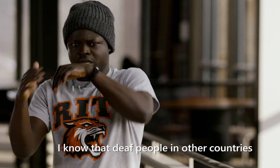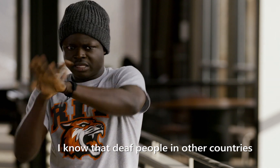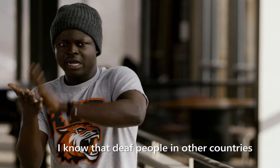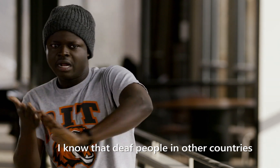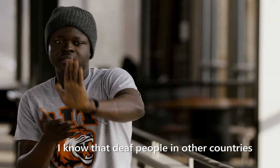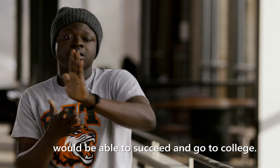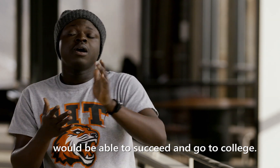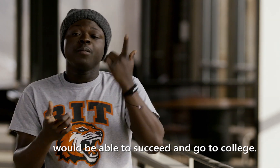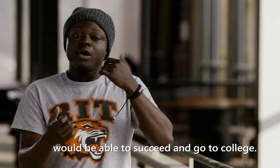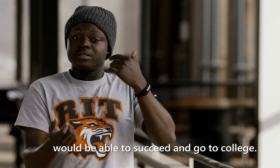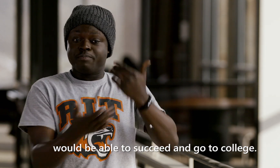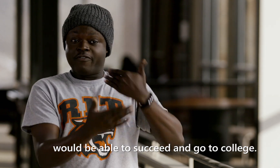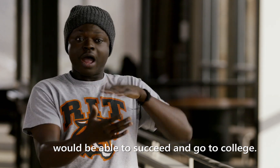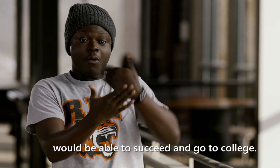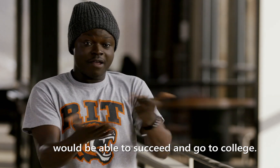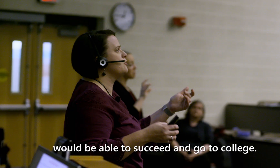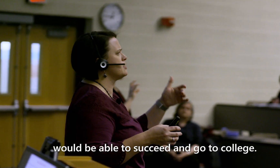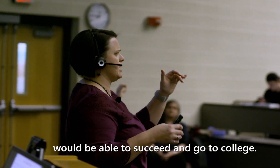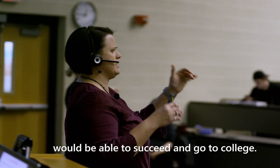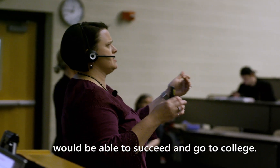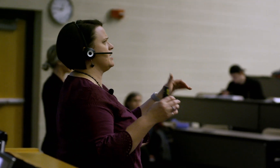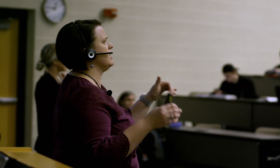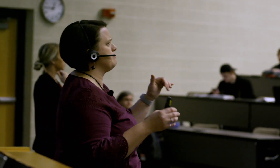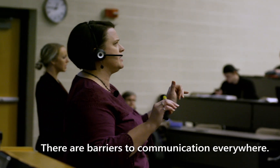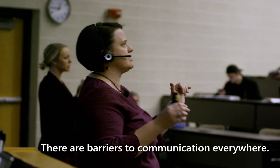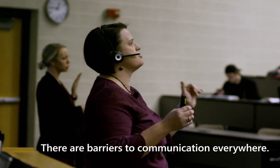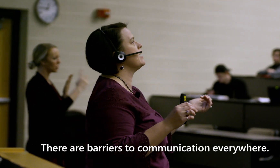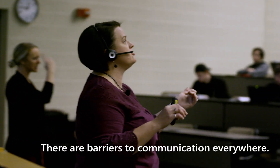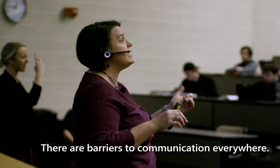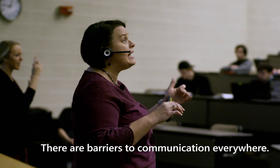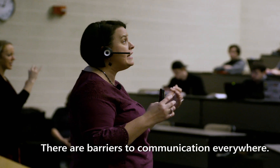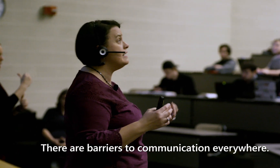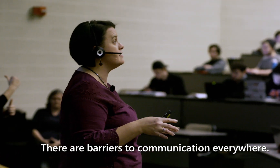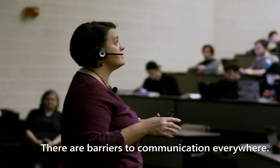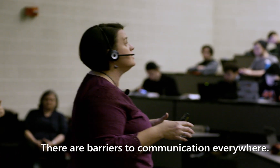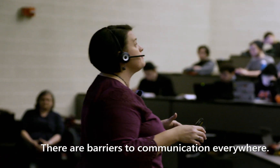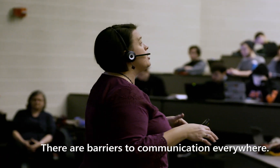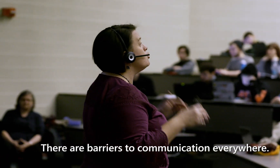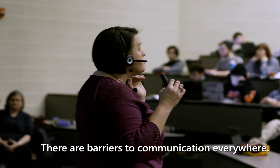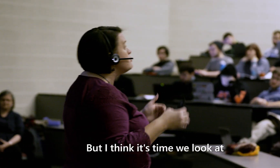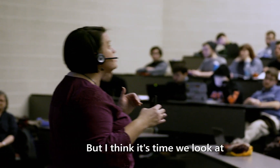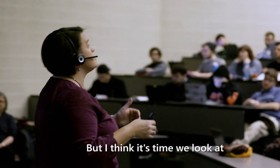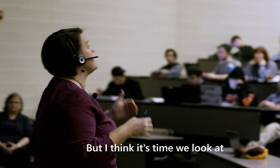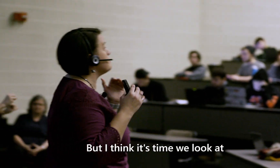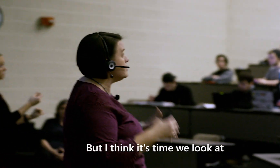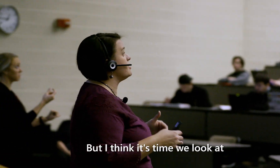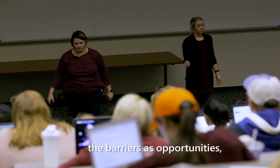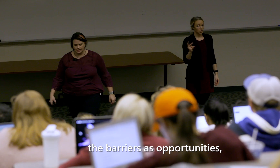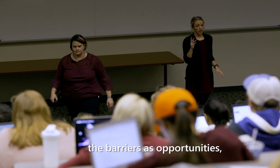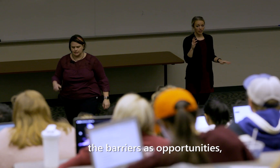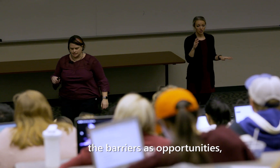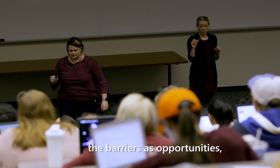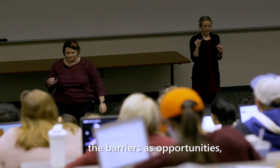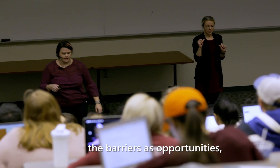deaf people in other countries would be able to succeed and go to college. There are barriers to communication everywhere, but I think it's time we